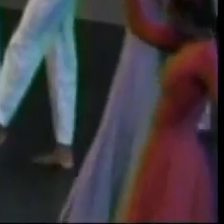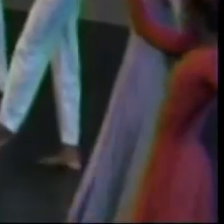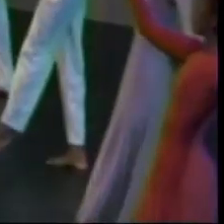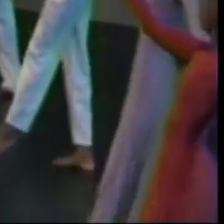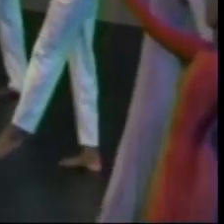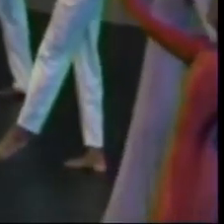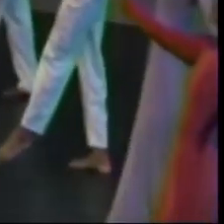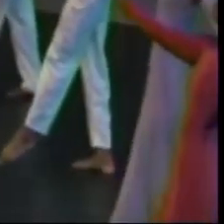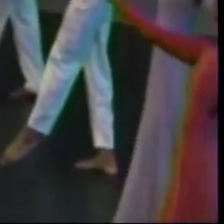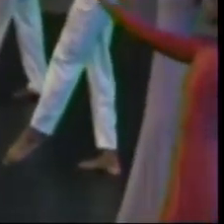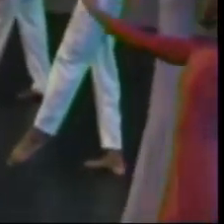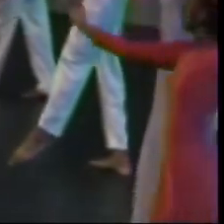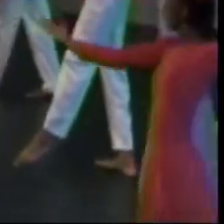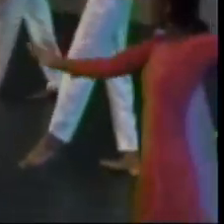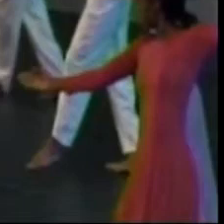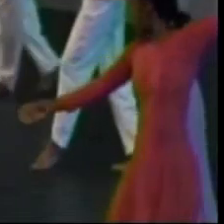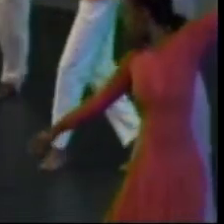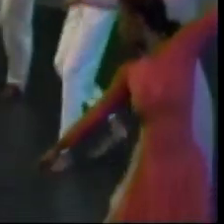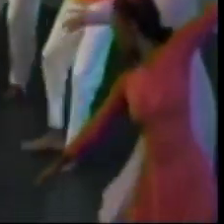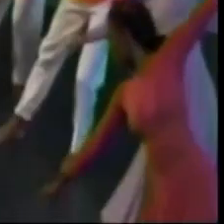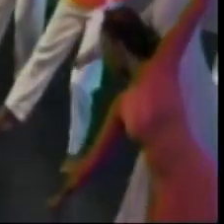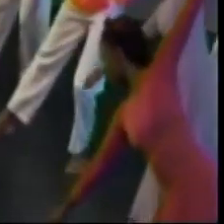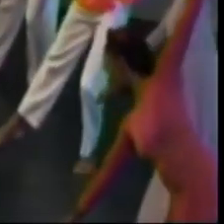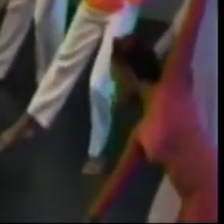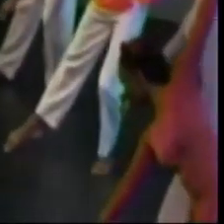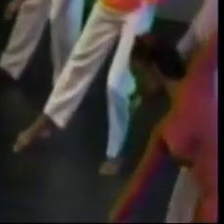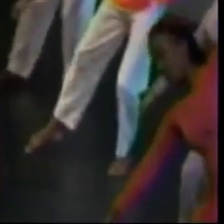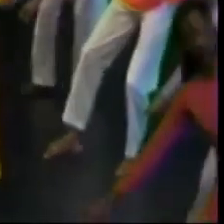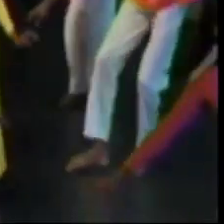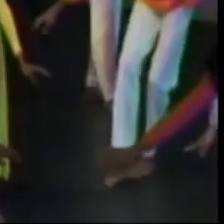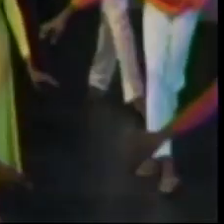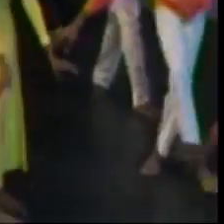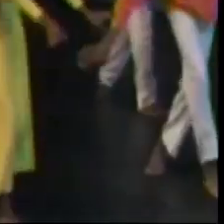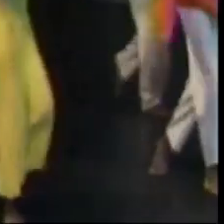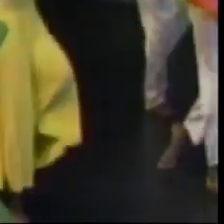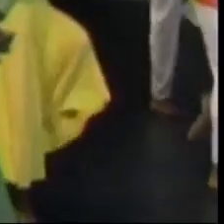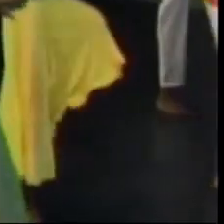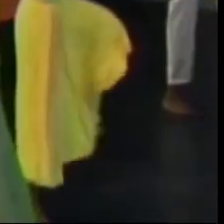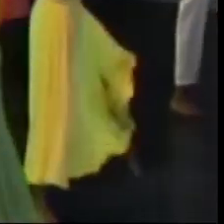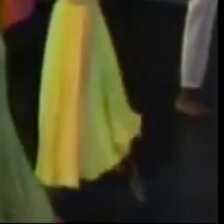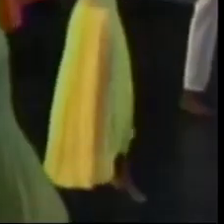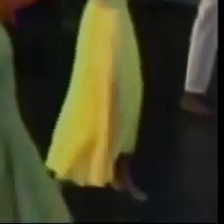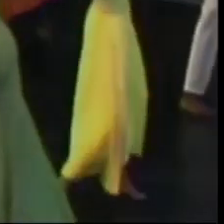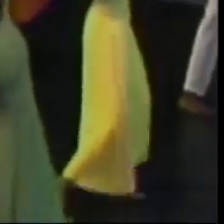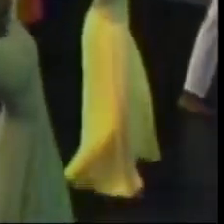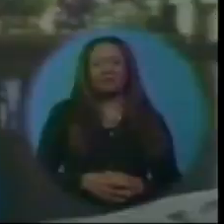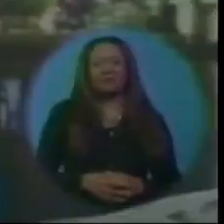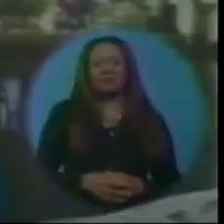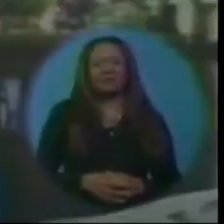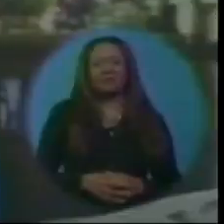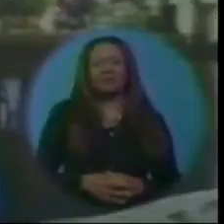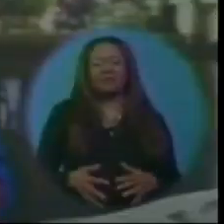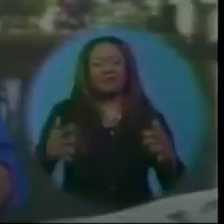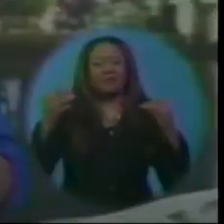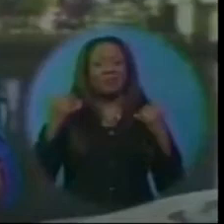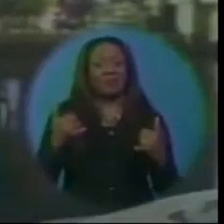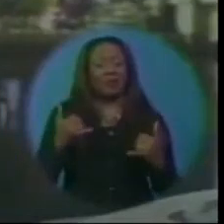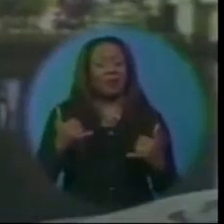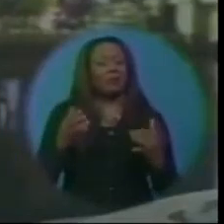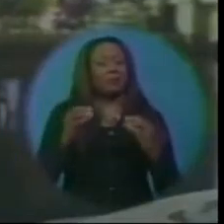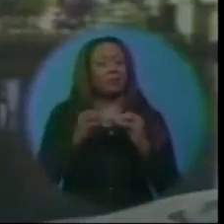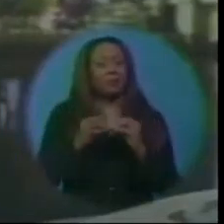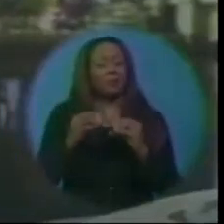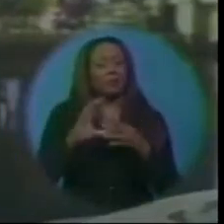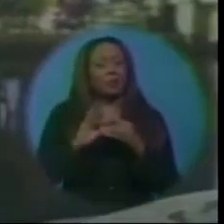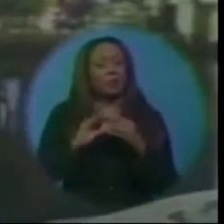century, here's to 25 more. Sharika Griffith, CBC News. Thank you, Sharika.